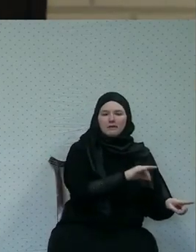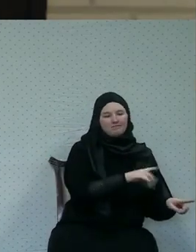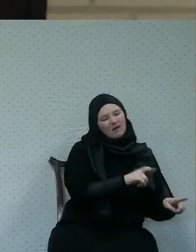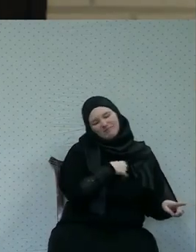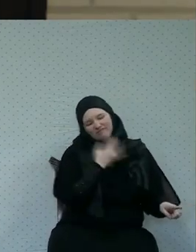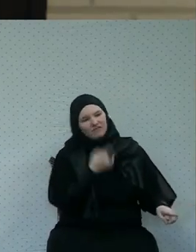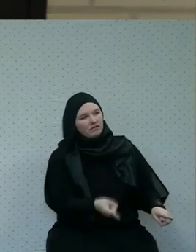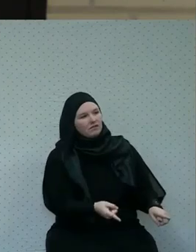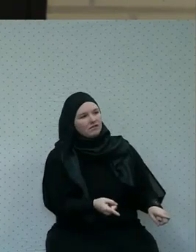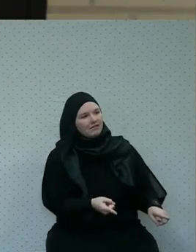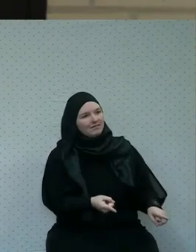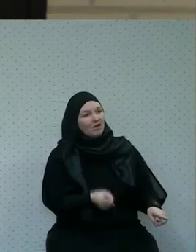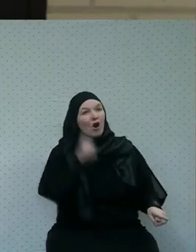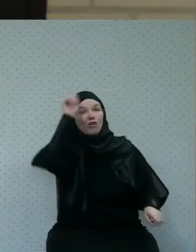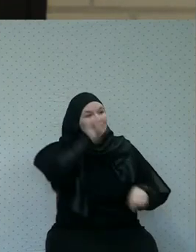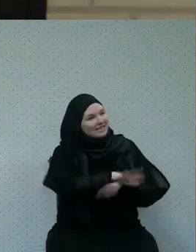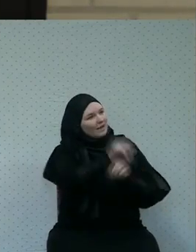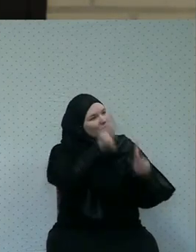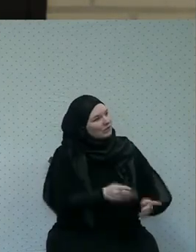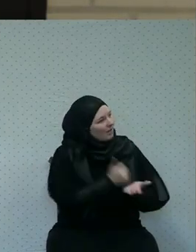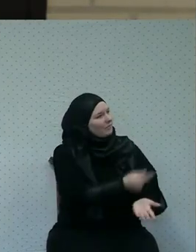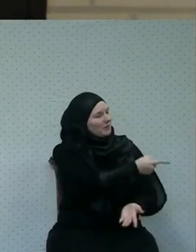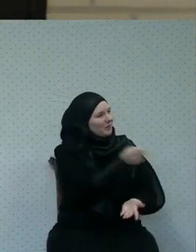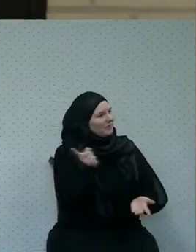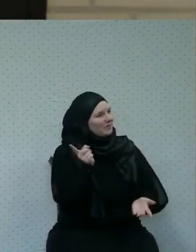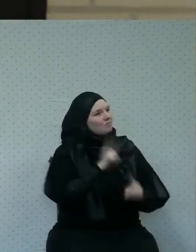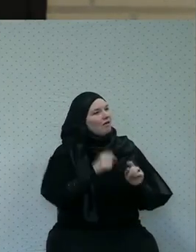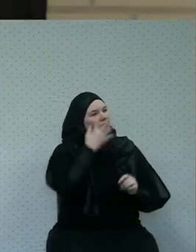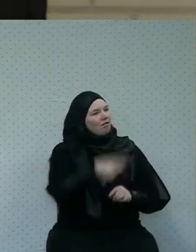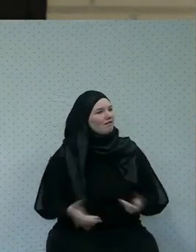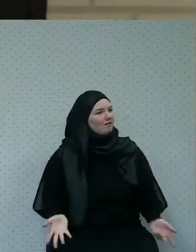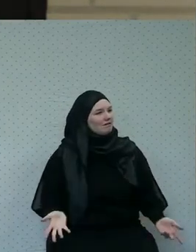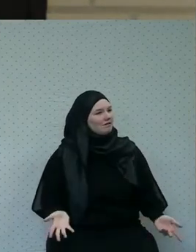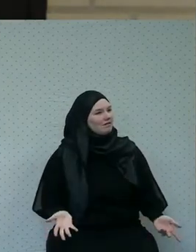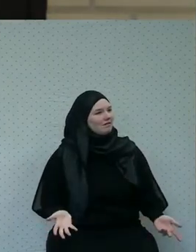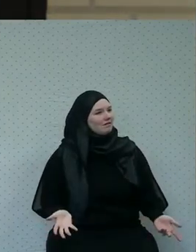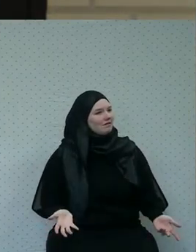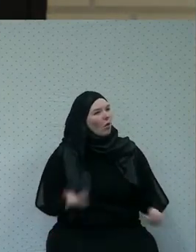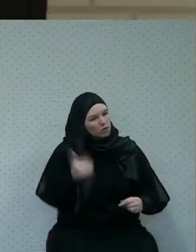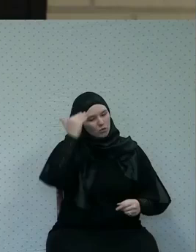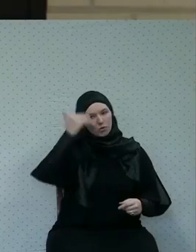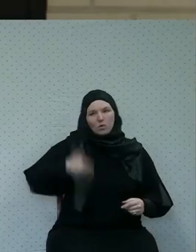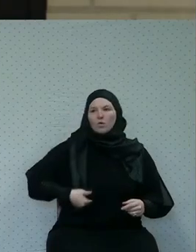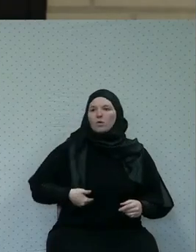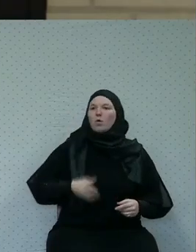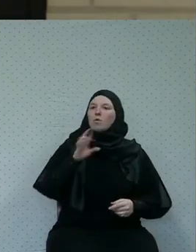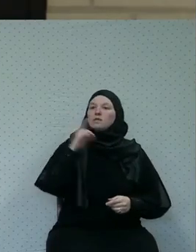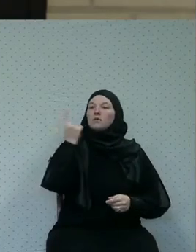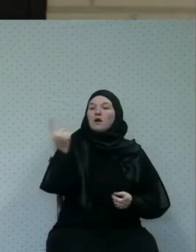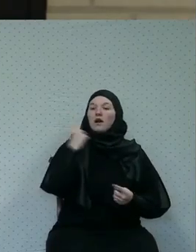I see this in my experience more often than maybe many of you. When somebody comes to ask me a